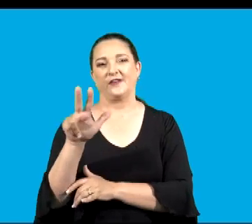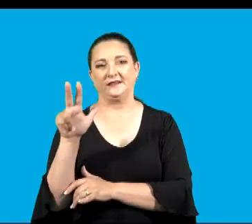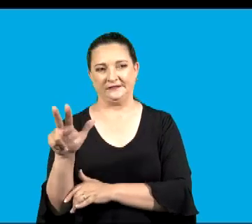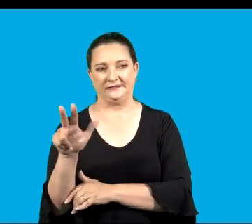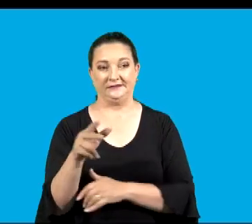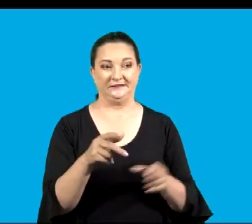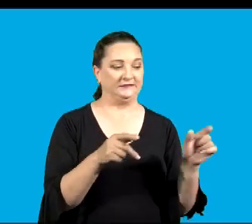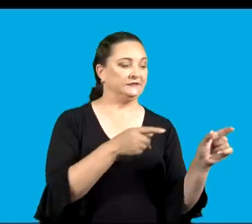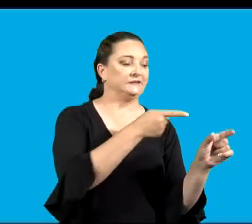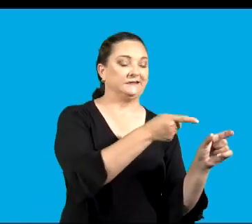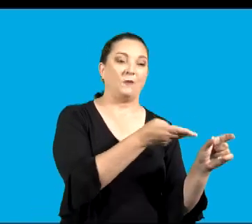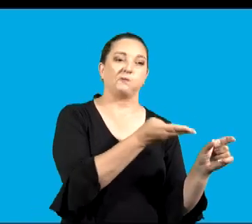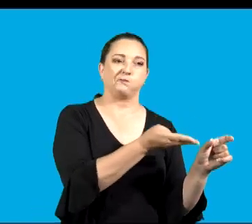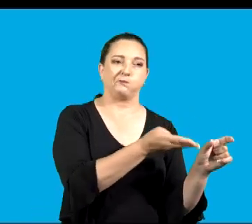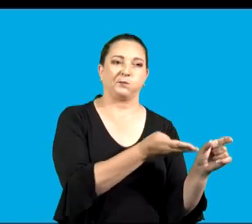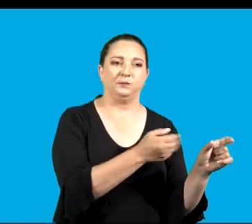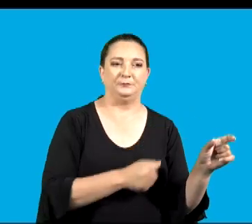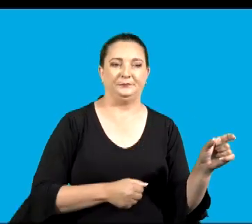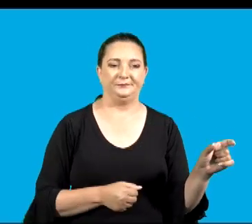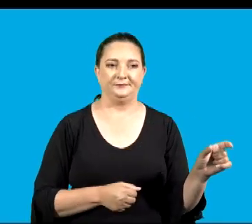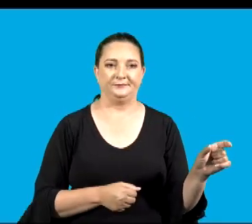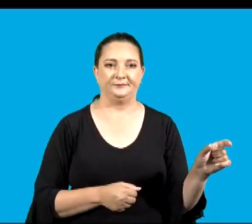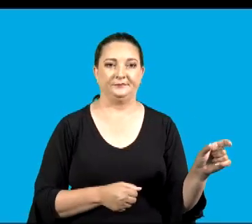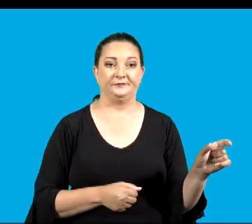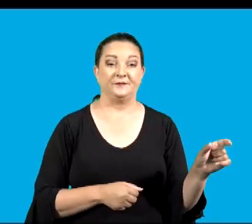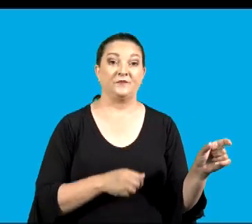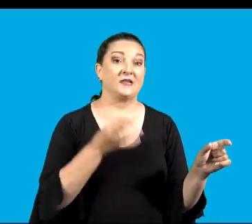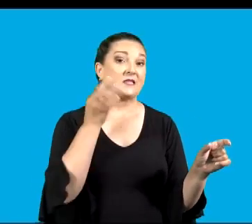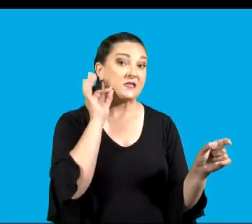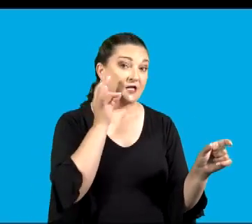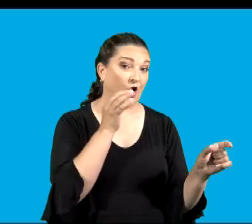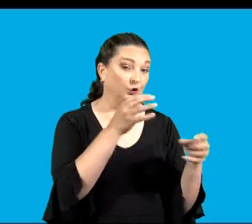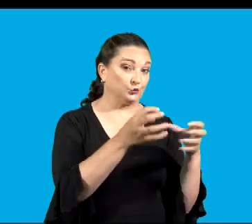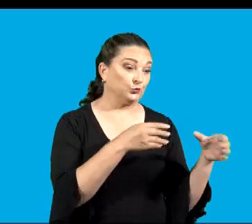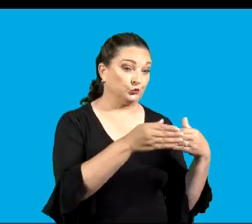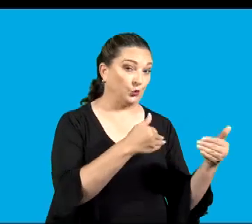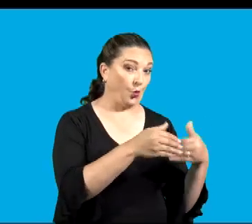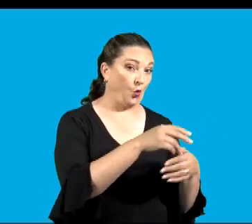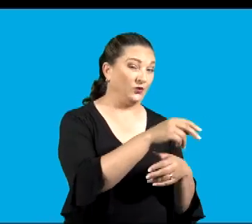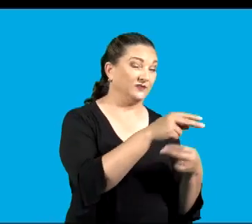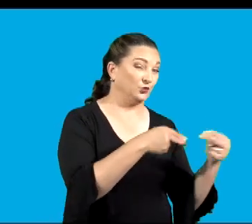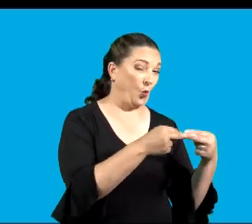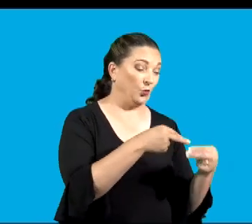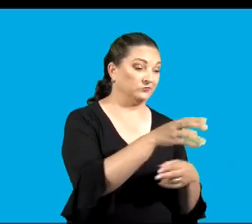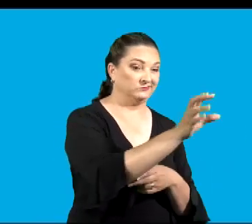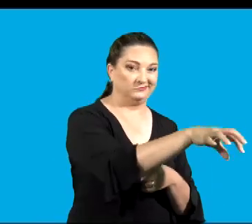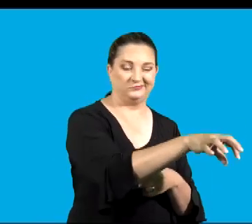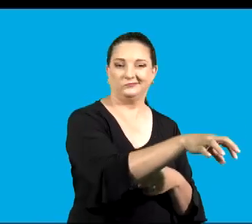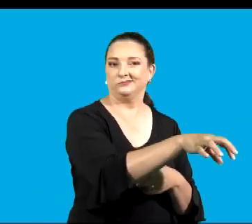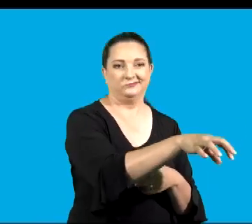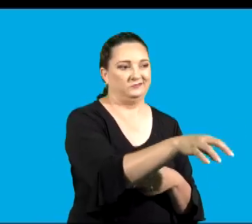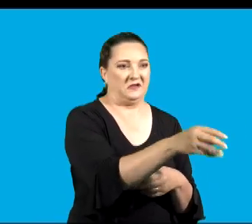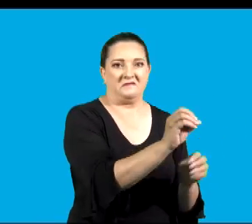588, which is this one here. All right. Candy stores did not take this into account